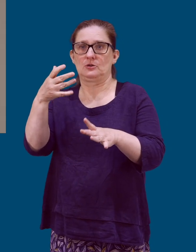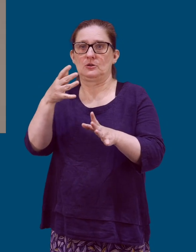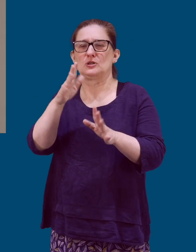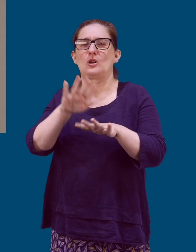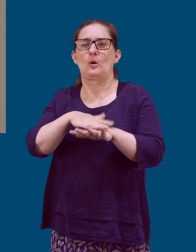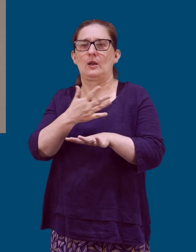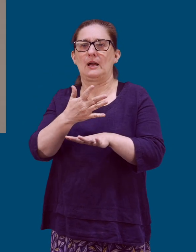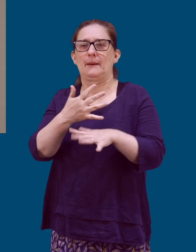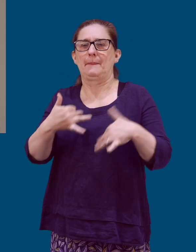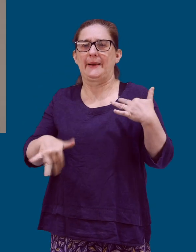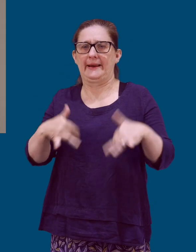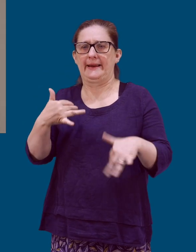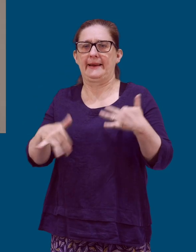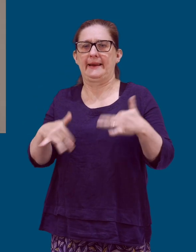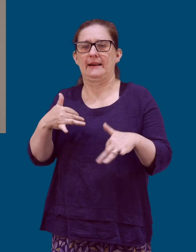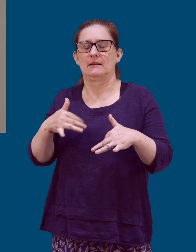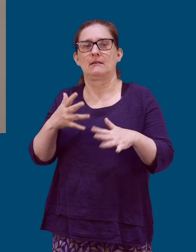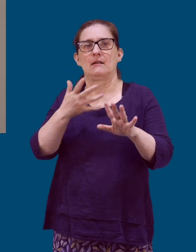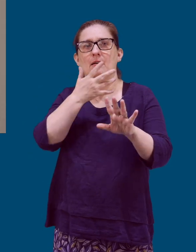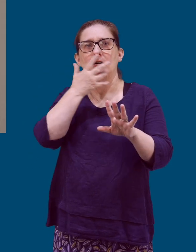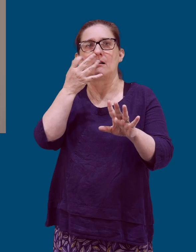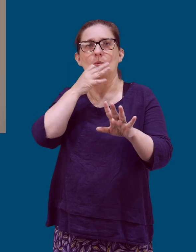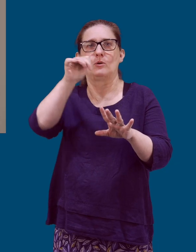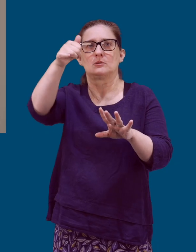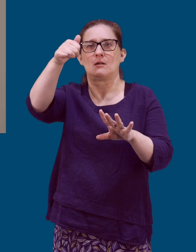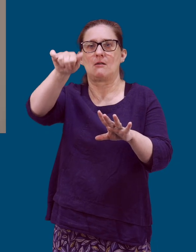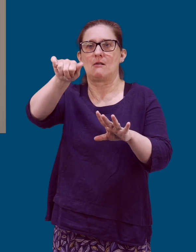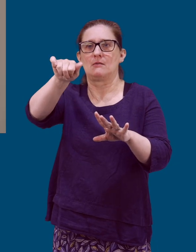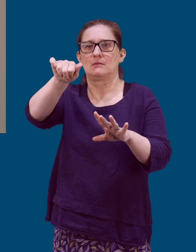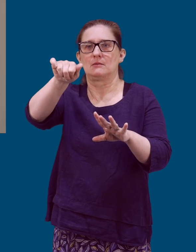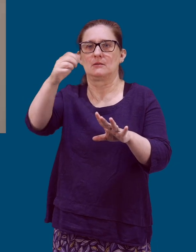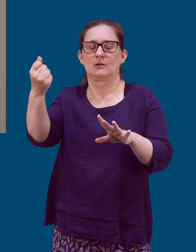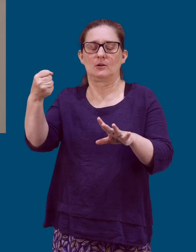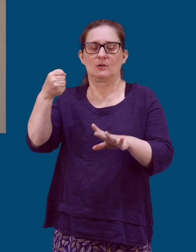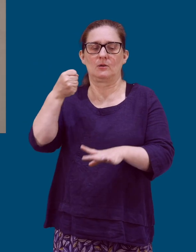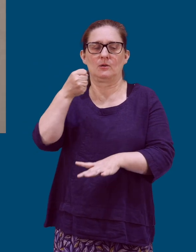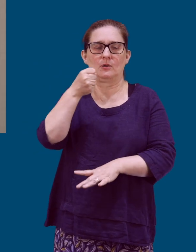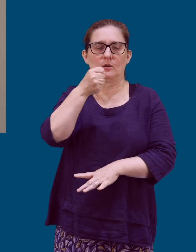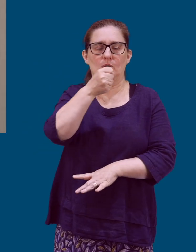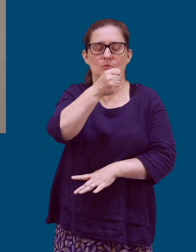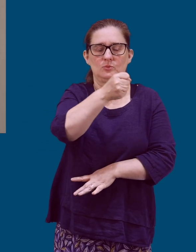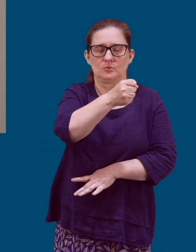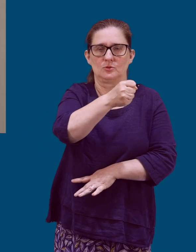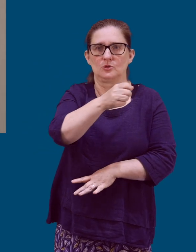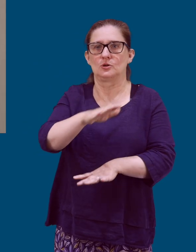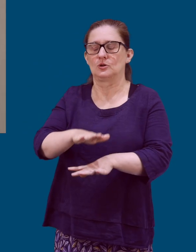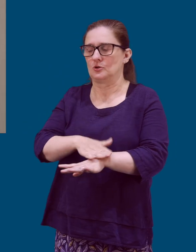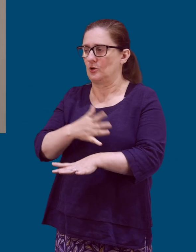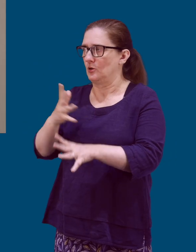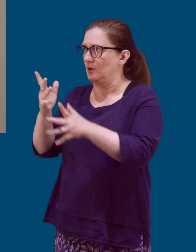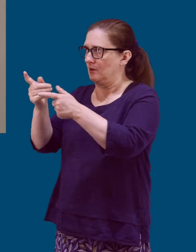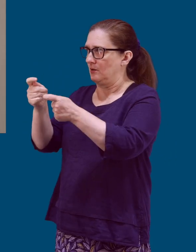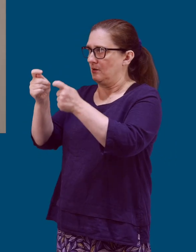slowly. Pain. Put hot water switch on. Push to close cupboard door. Bend slowly to pick up dressing